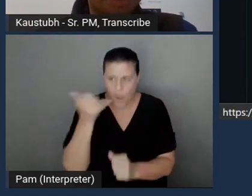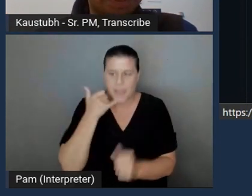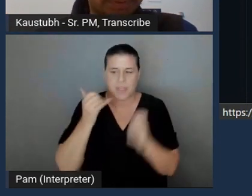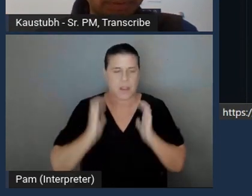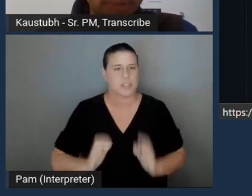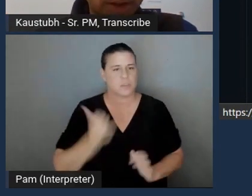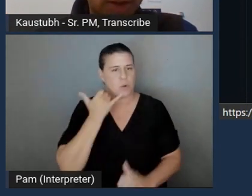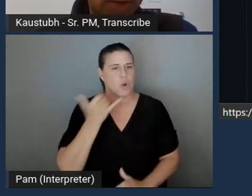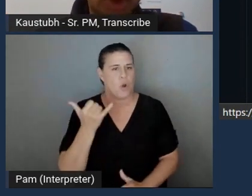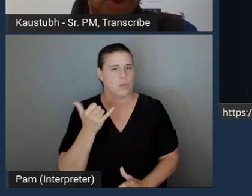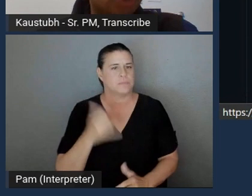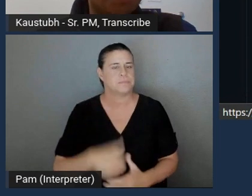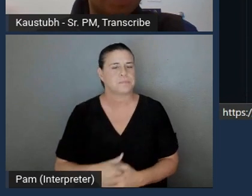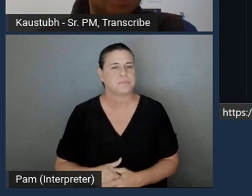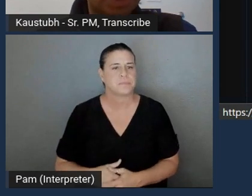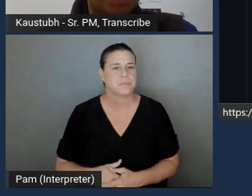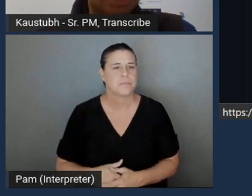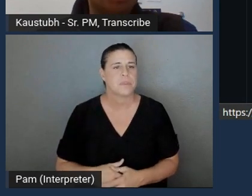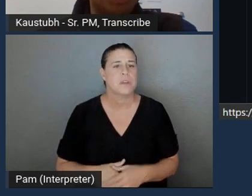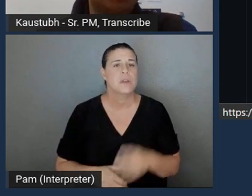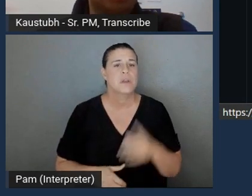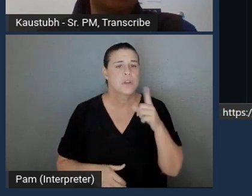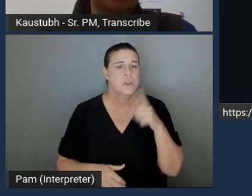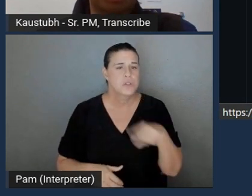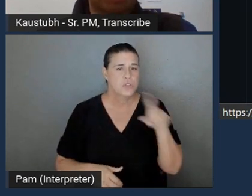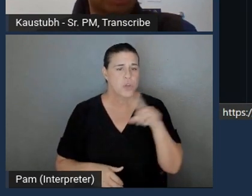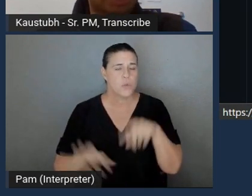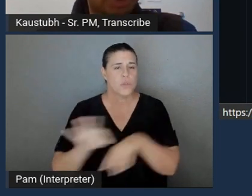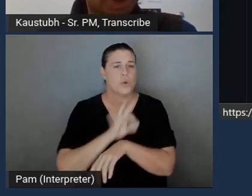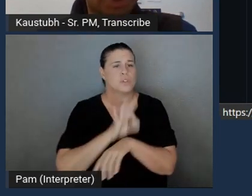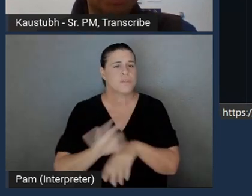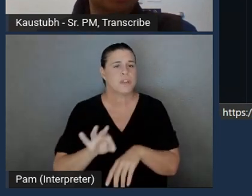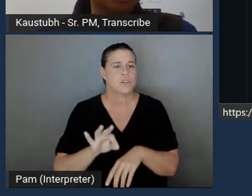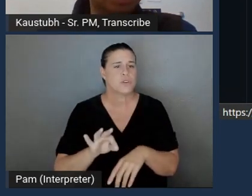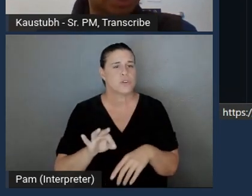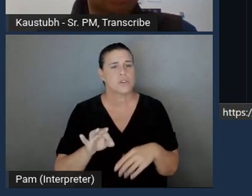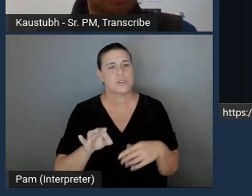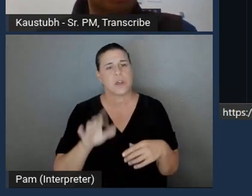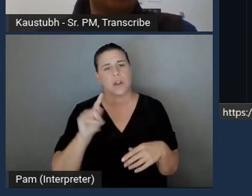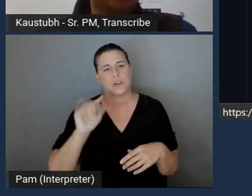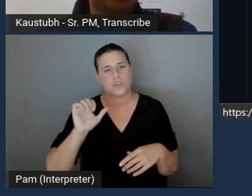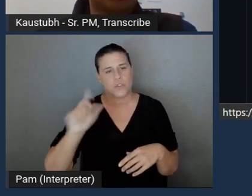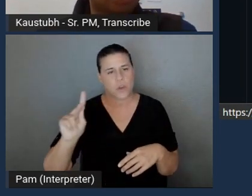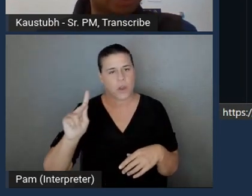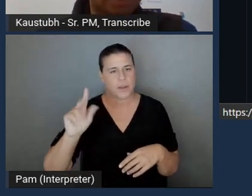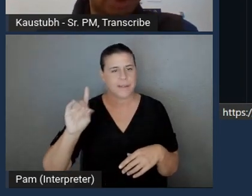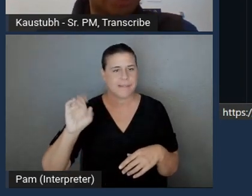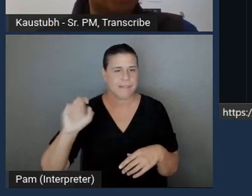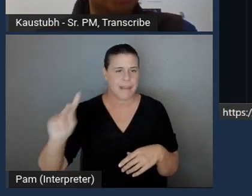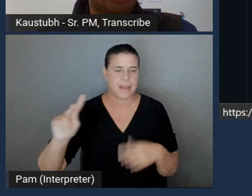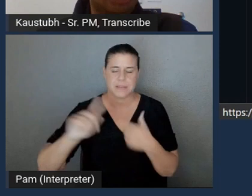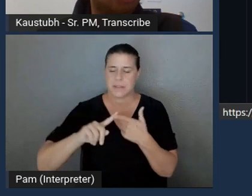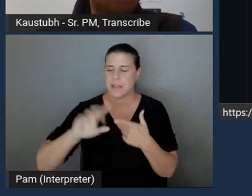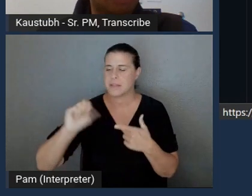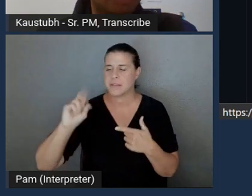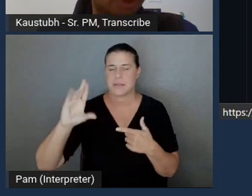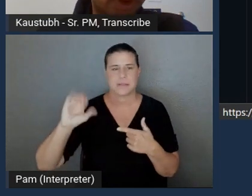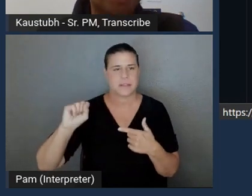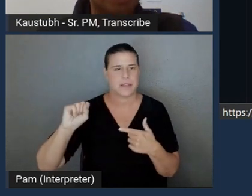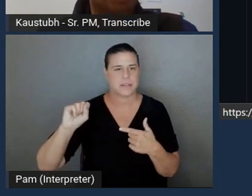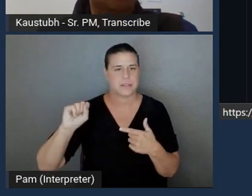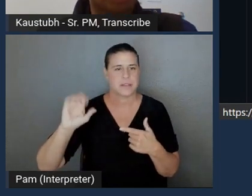in. So a lot of these rich features are what customers like TalkDesk and Success KPI are using and building applications on top